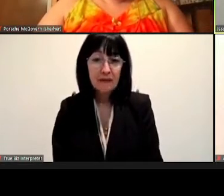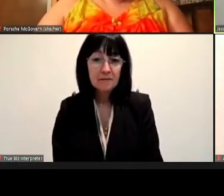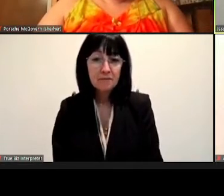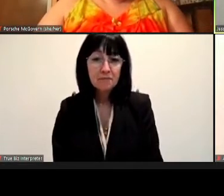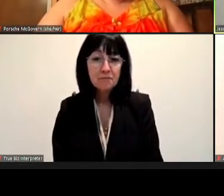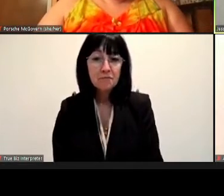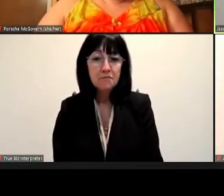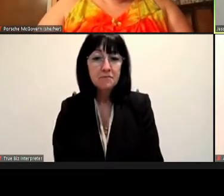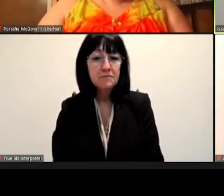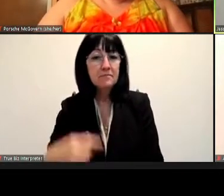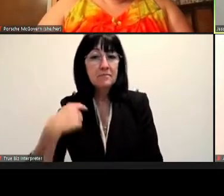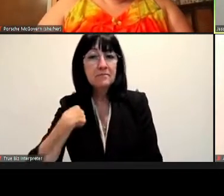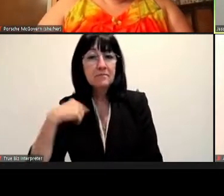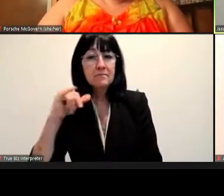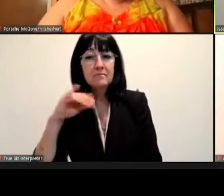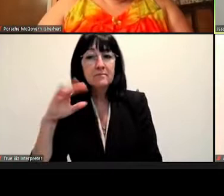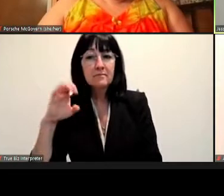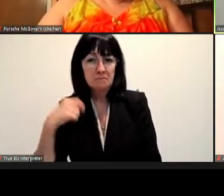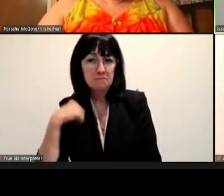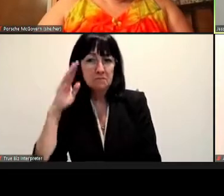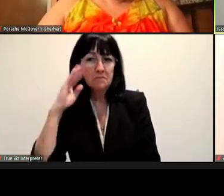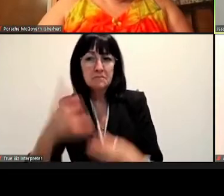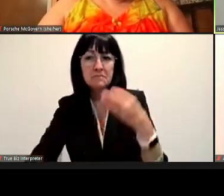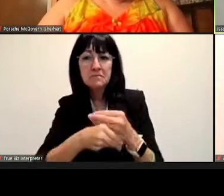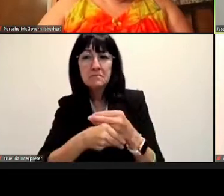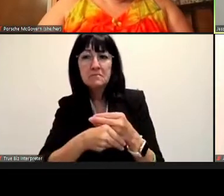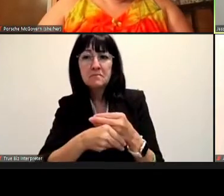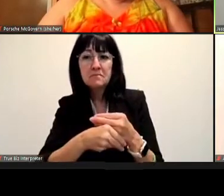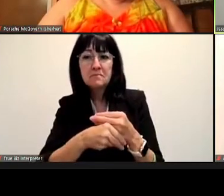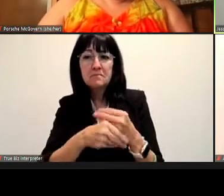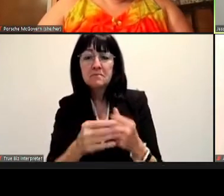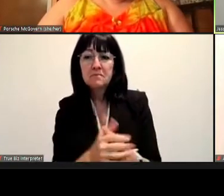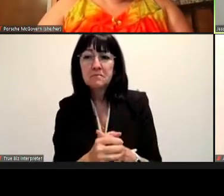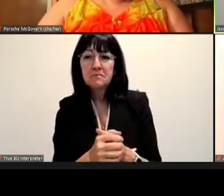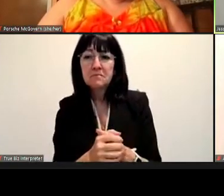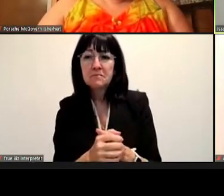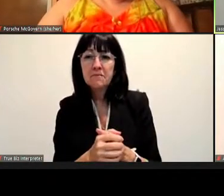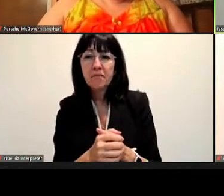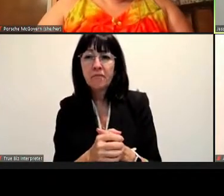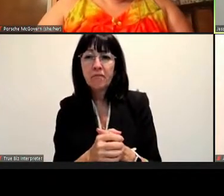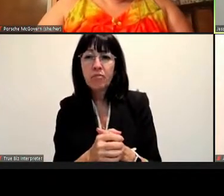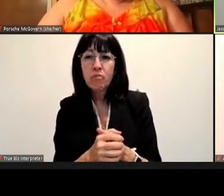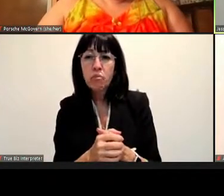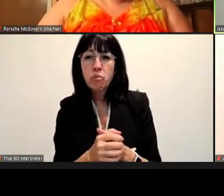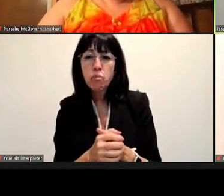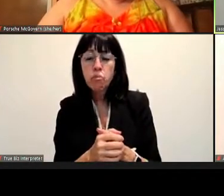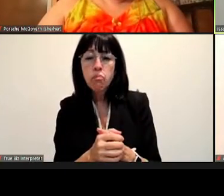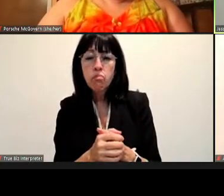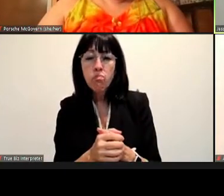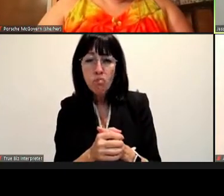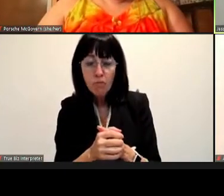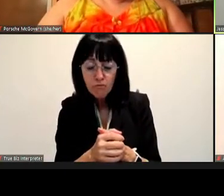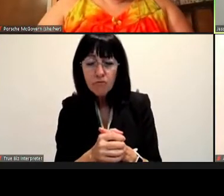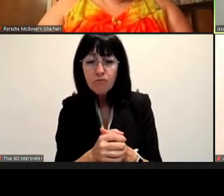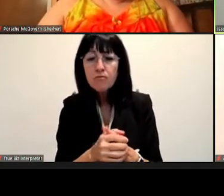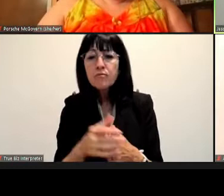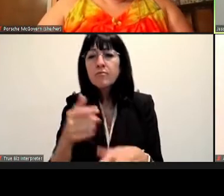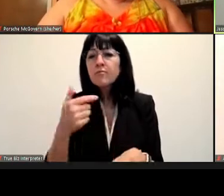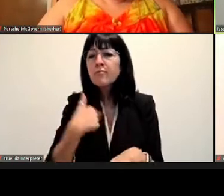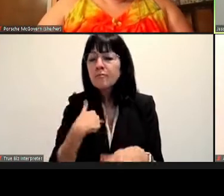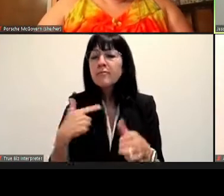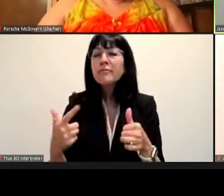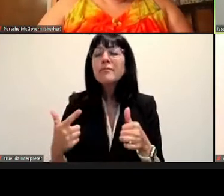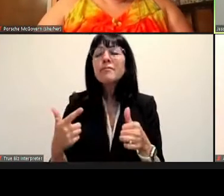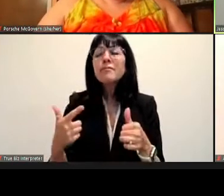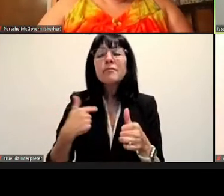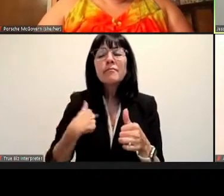I'll add this in, and I first learned of this from Regina Garcia, and it's the